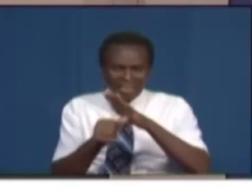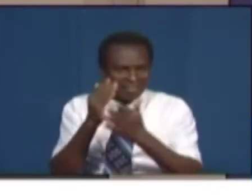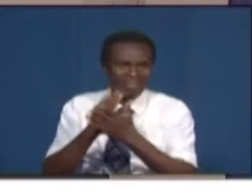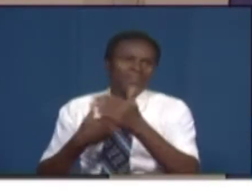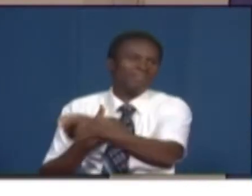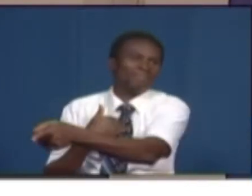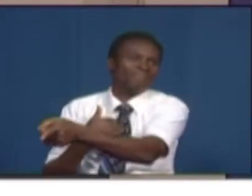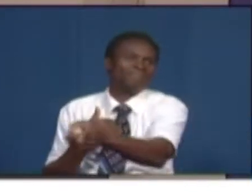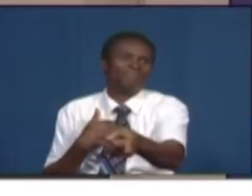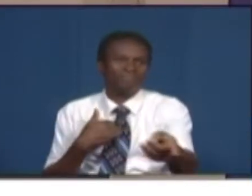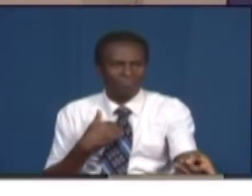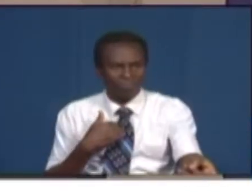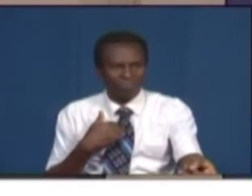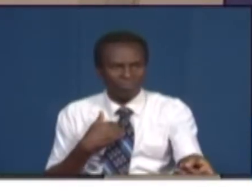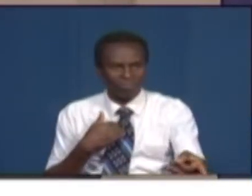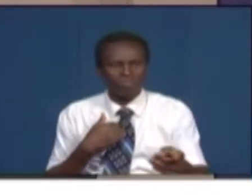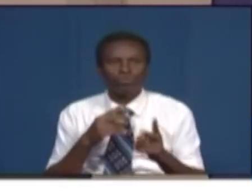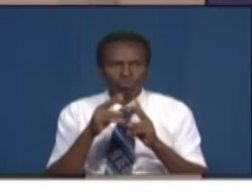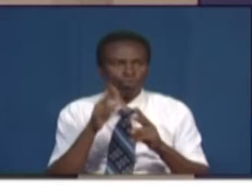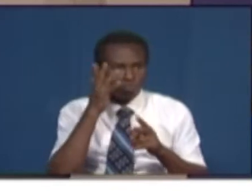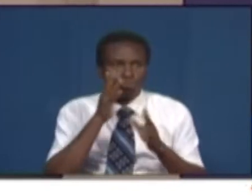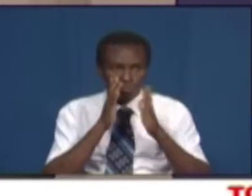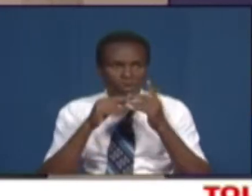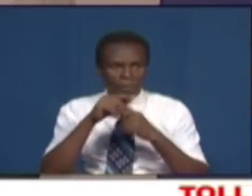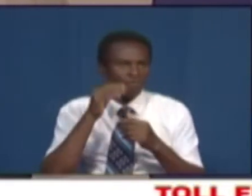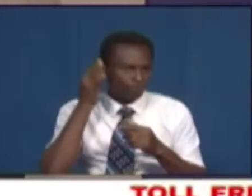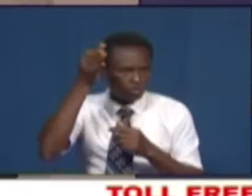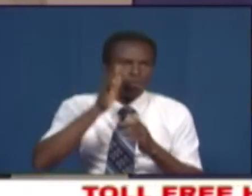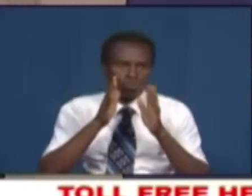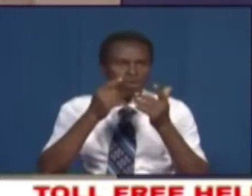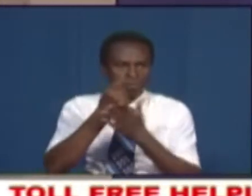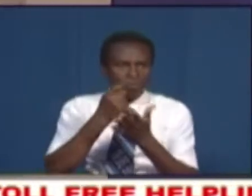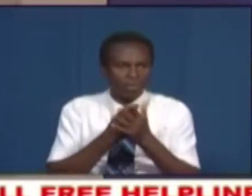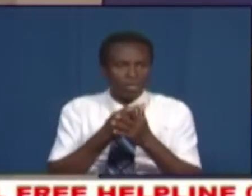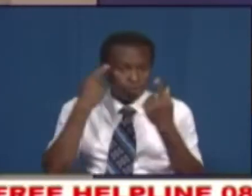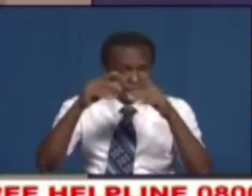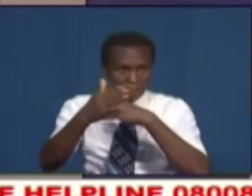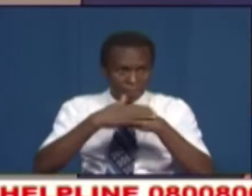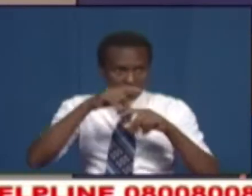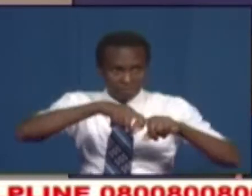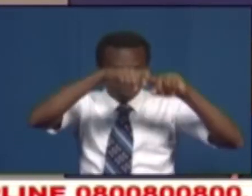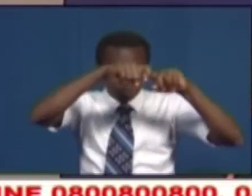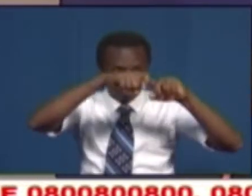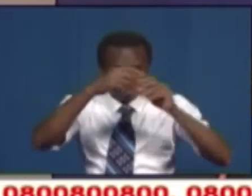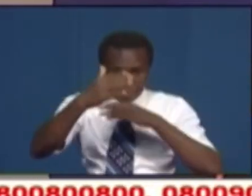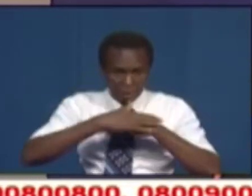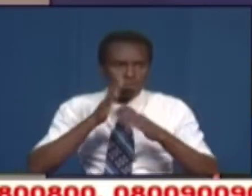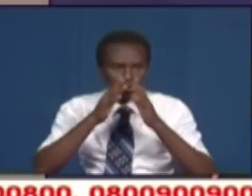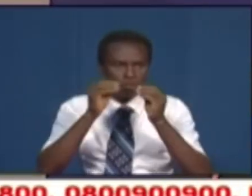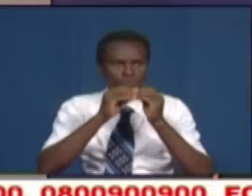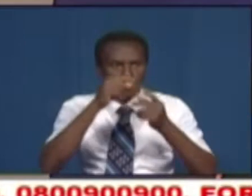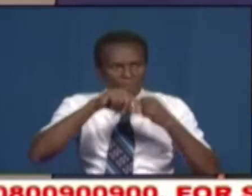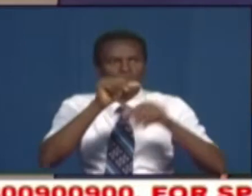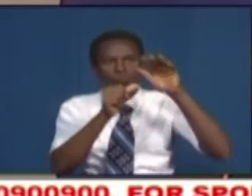few questions. We are going to be addressing those questions the moment we come back from this very short break. Remember that